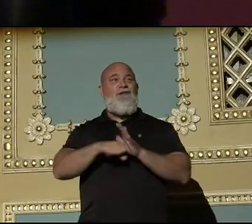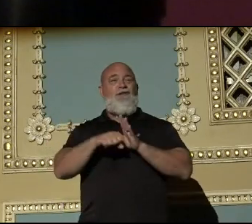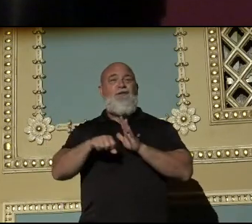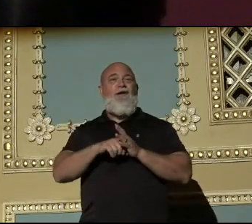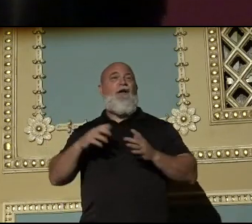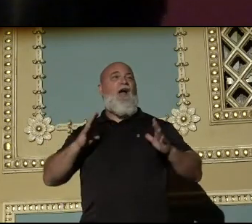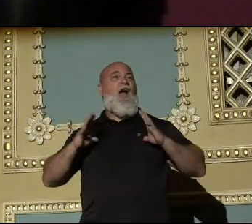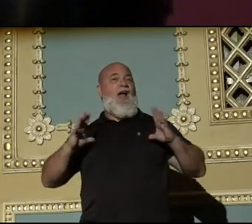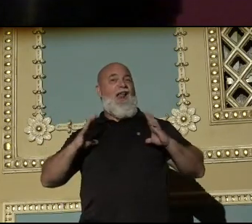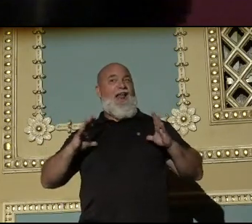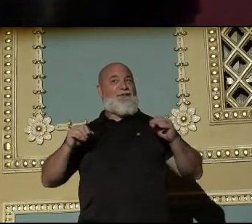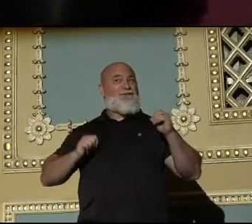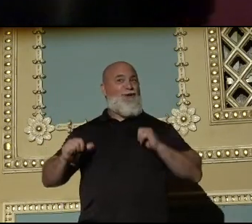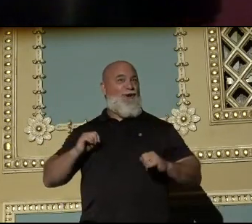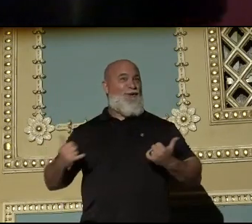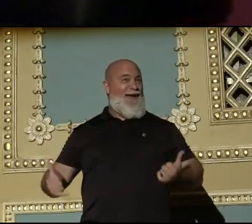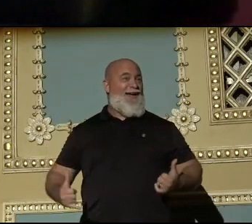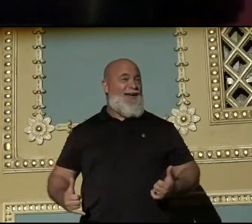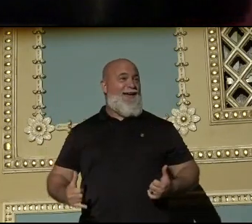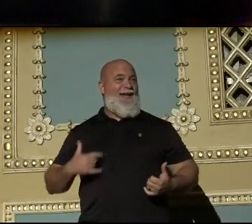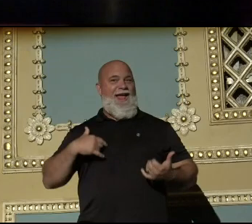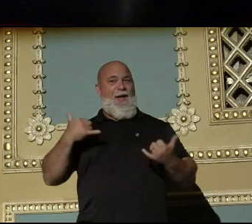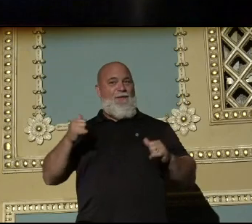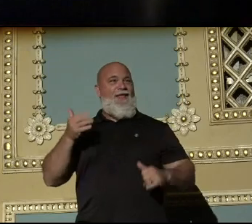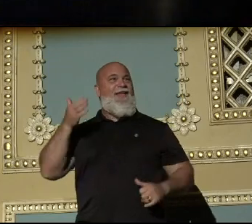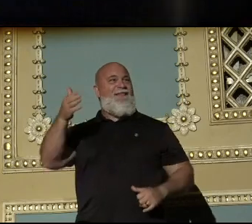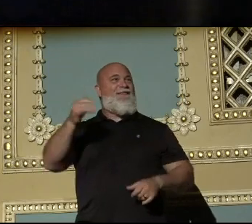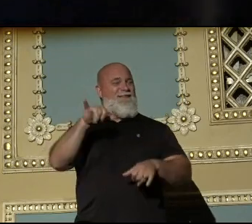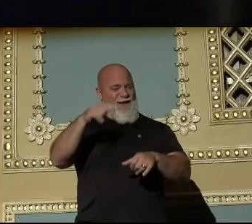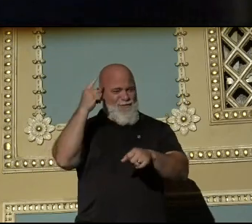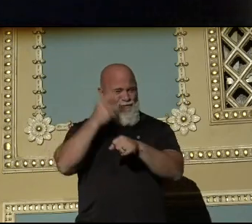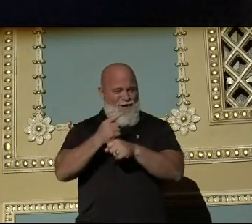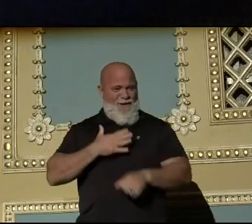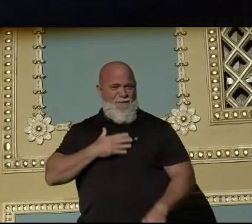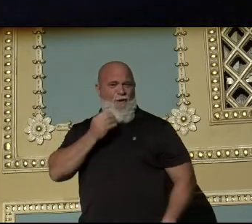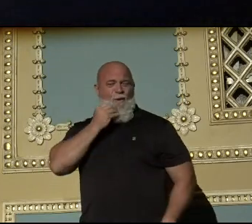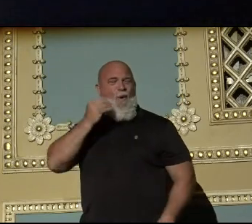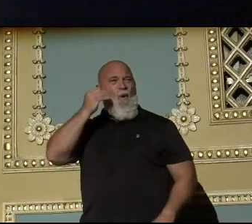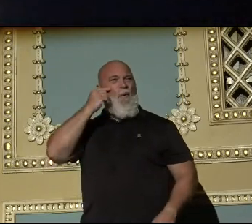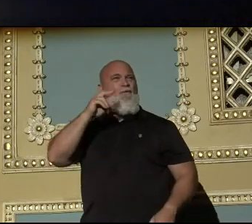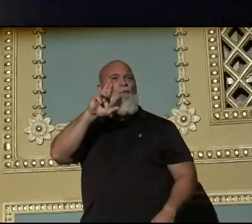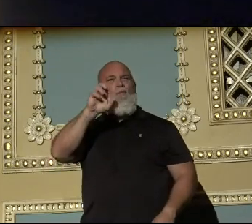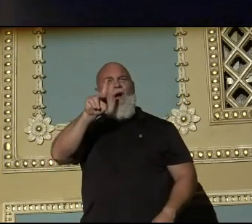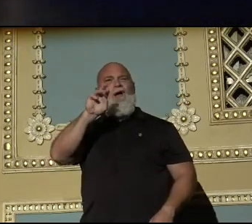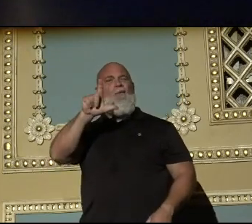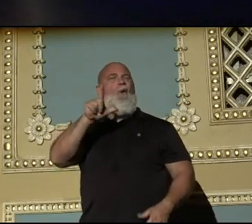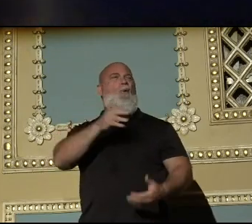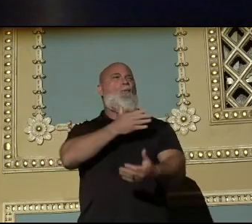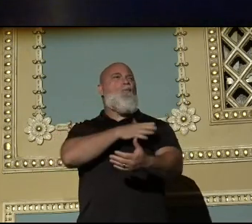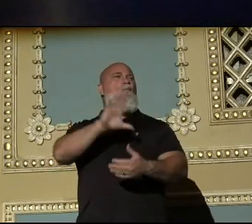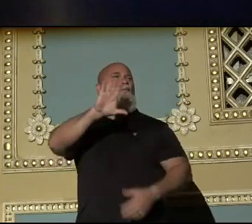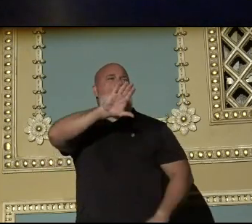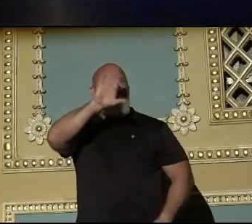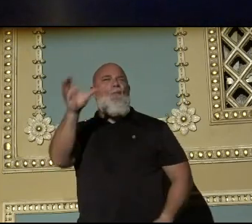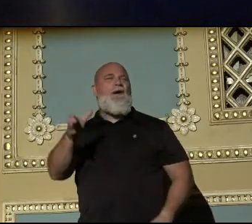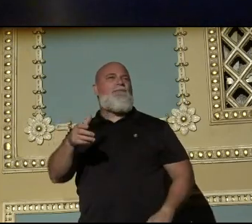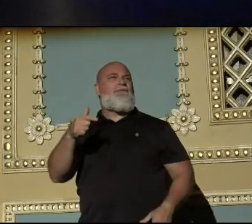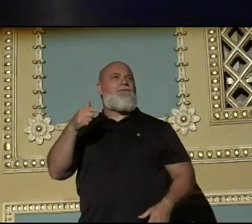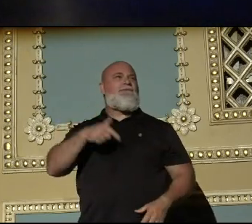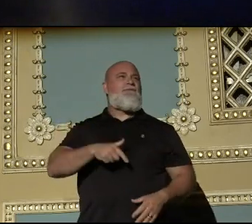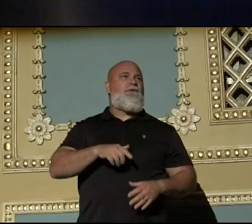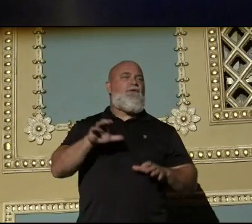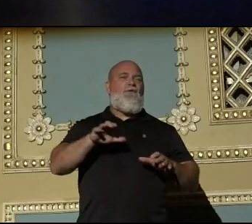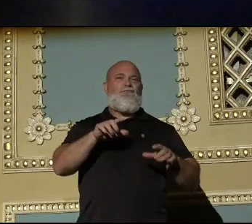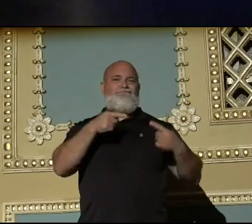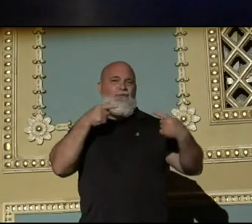The holiday show. I've played there. That's right. This is my home for Rock and Roll Christmas. This is my home for Deuces Wild